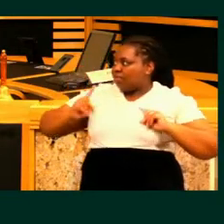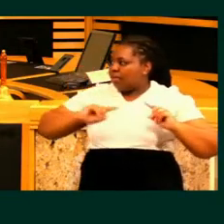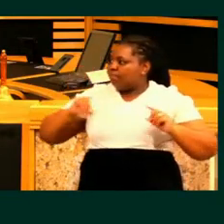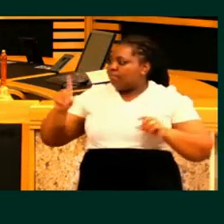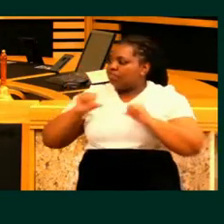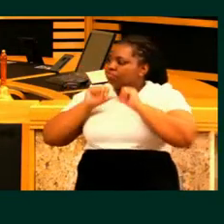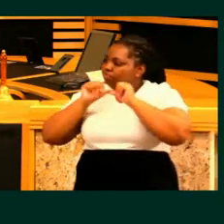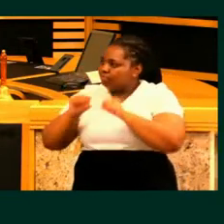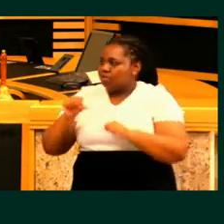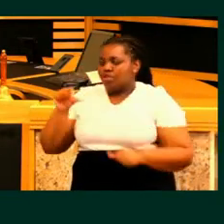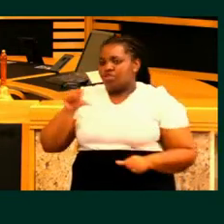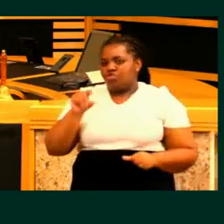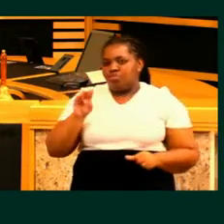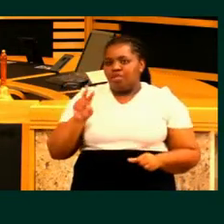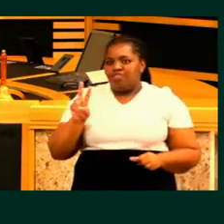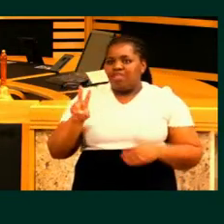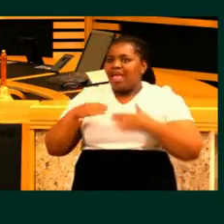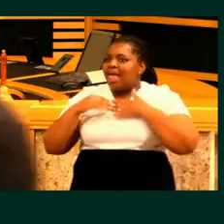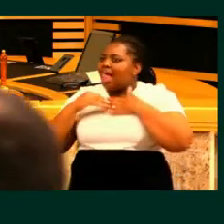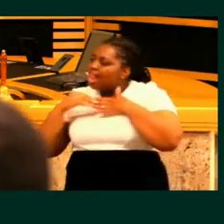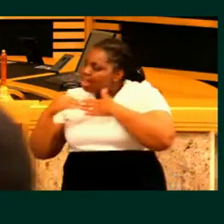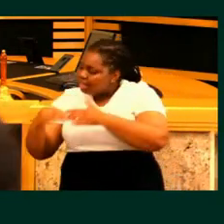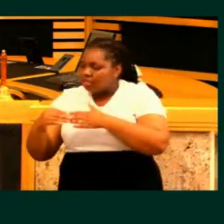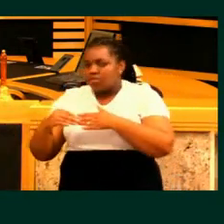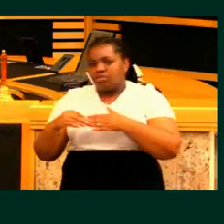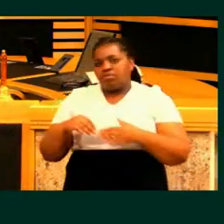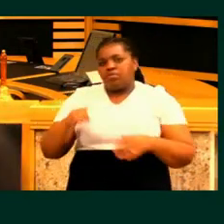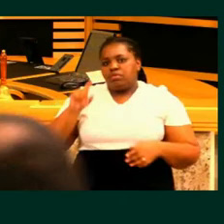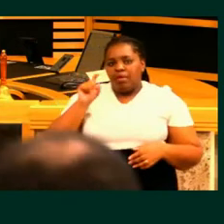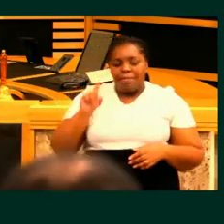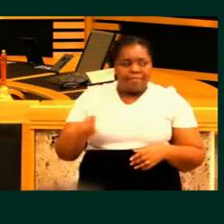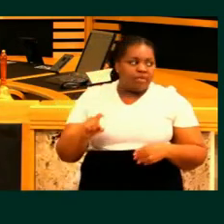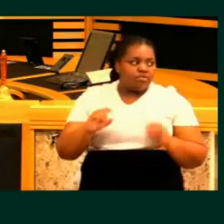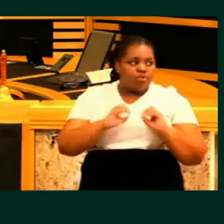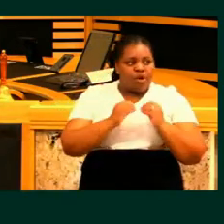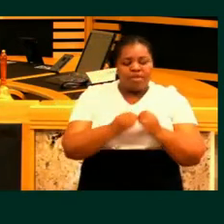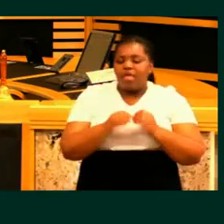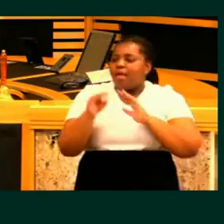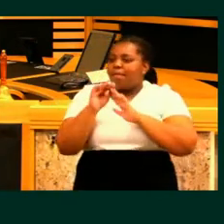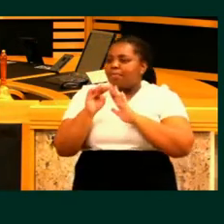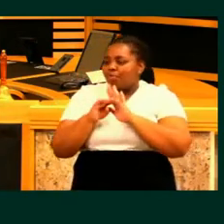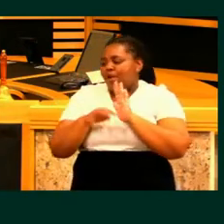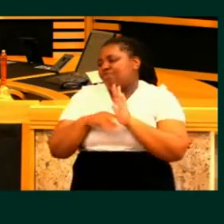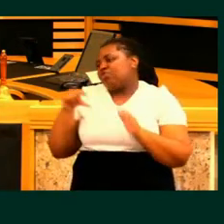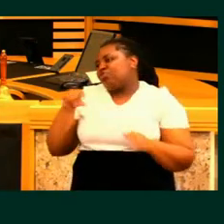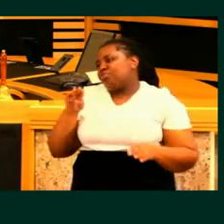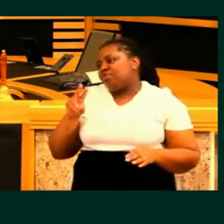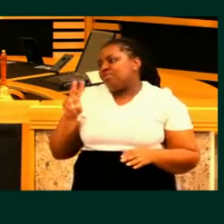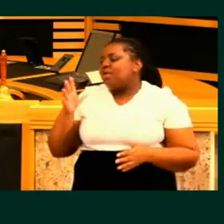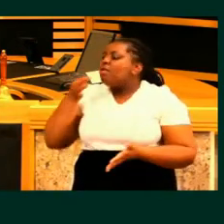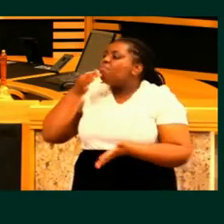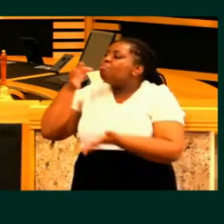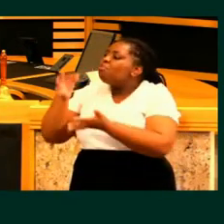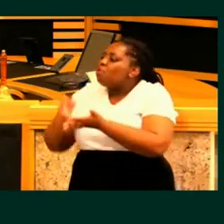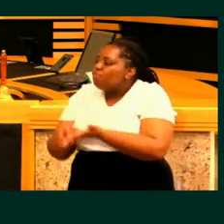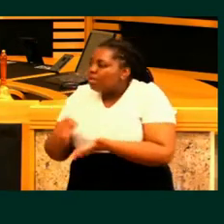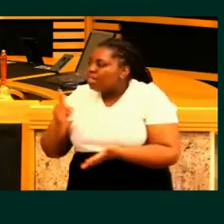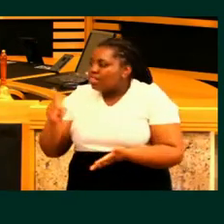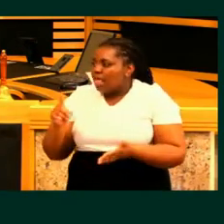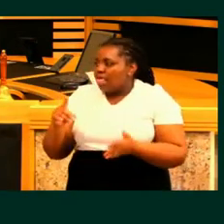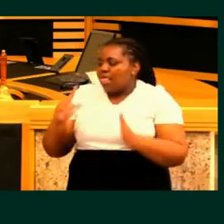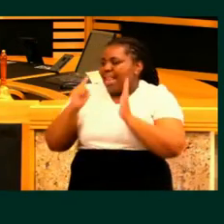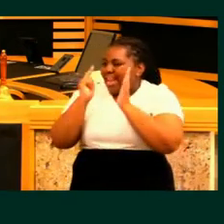combat gpv lead the charge on mass mobilization programs against gpv and propose a range of legal